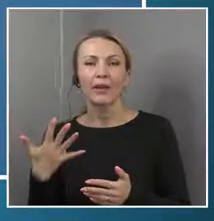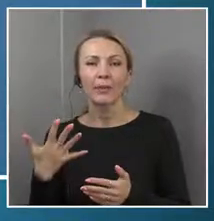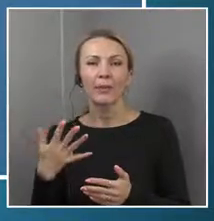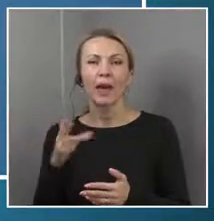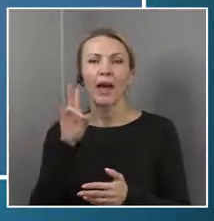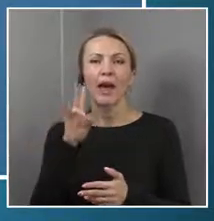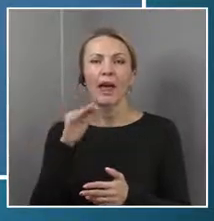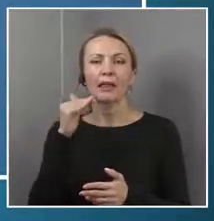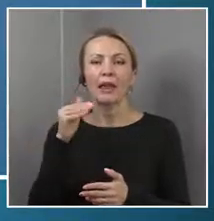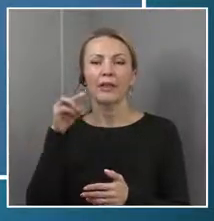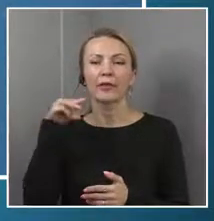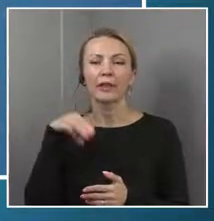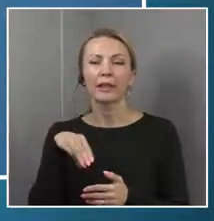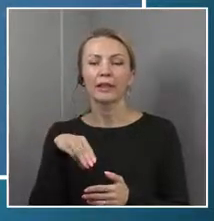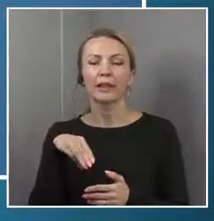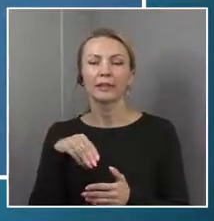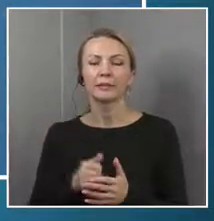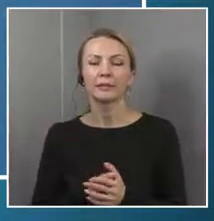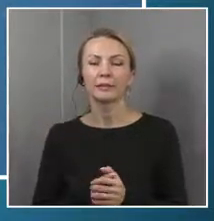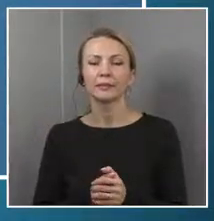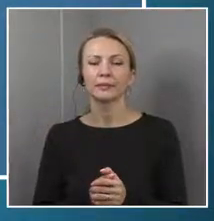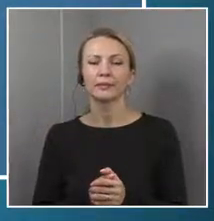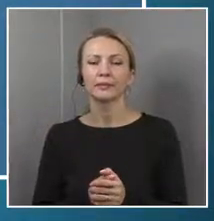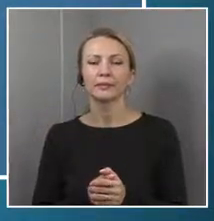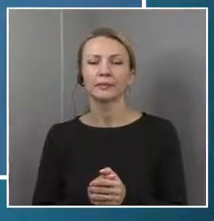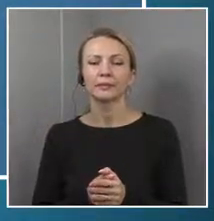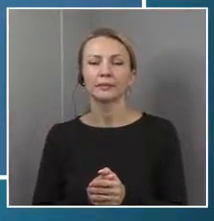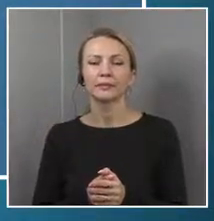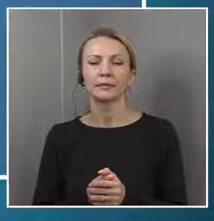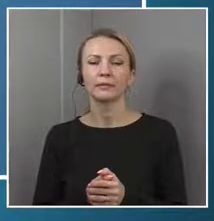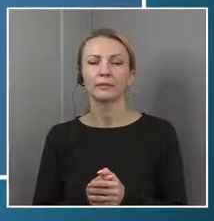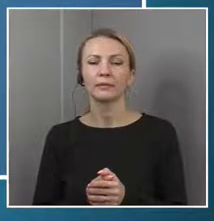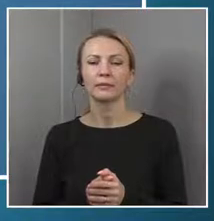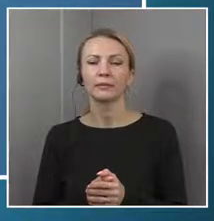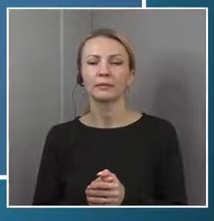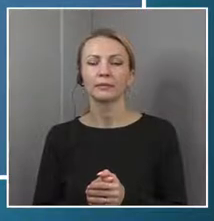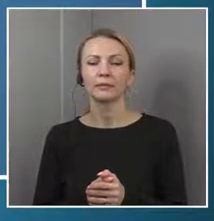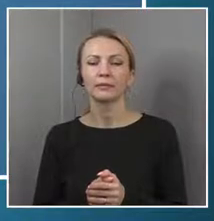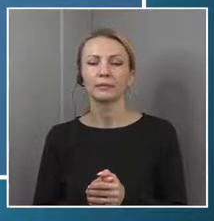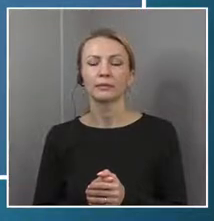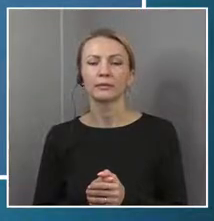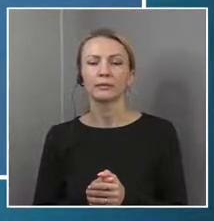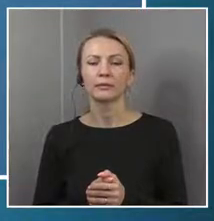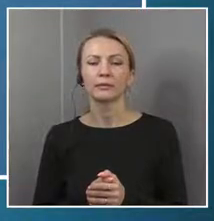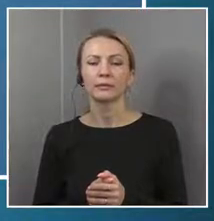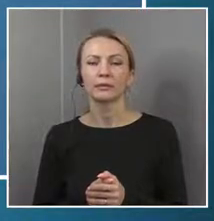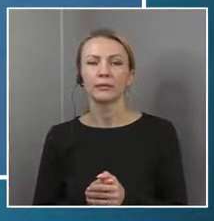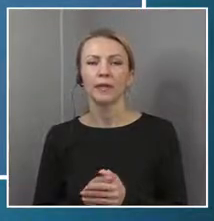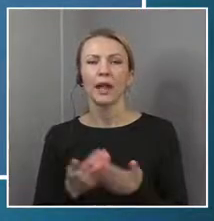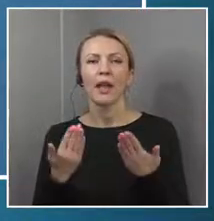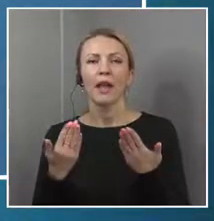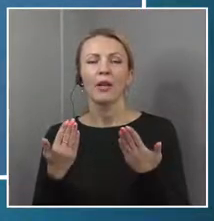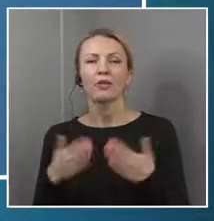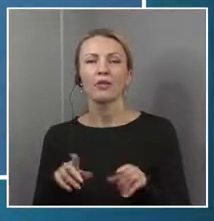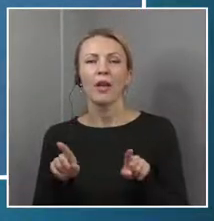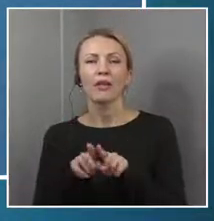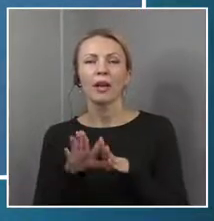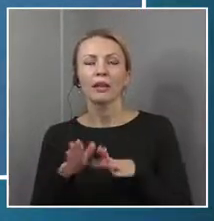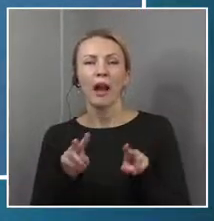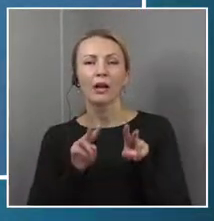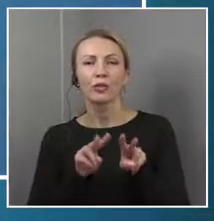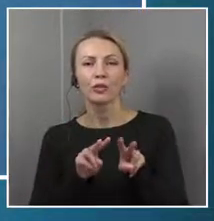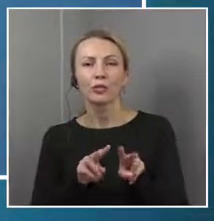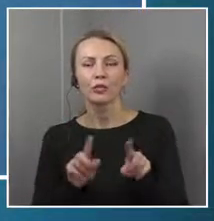works, and I'm not so in contact with galleries,